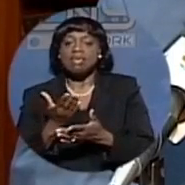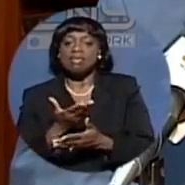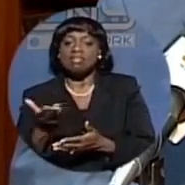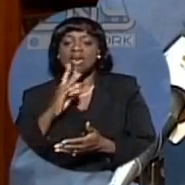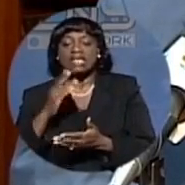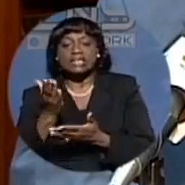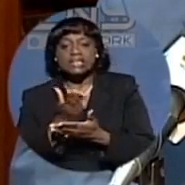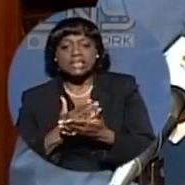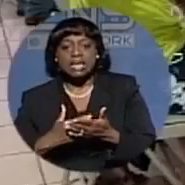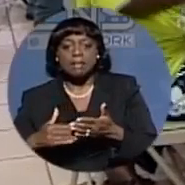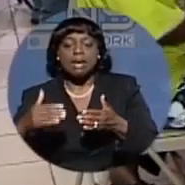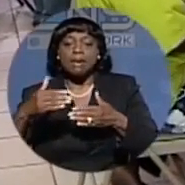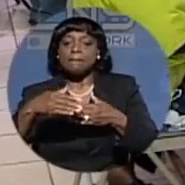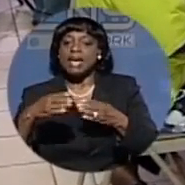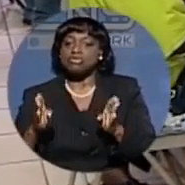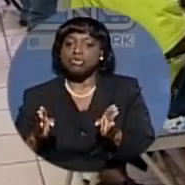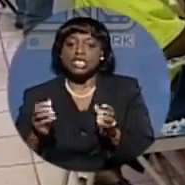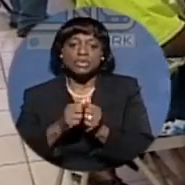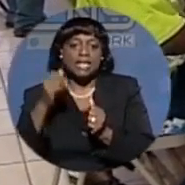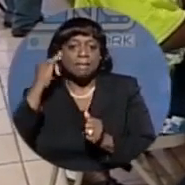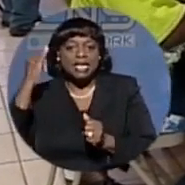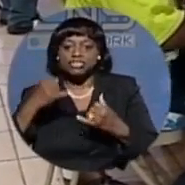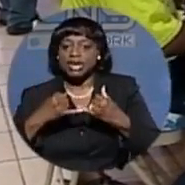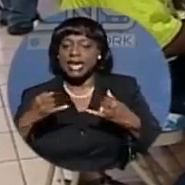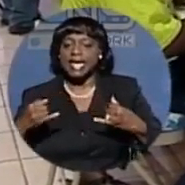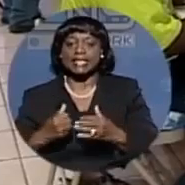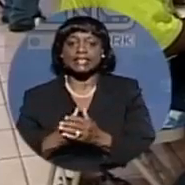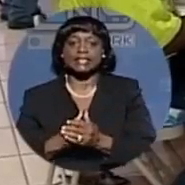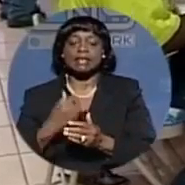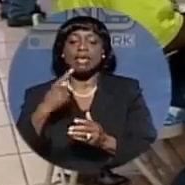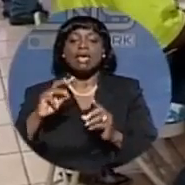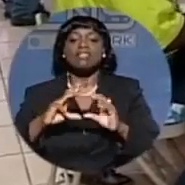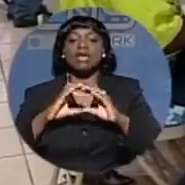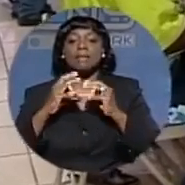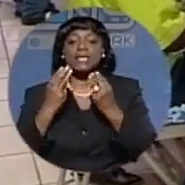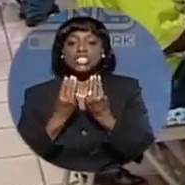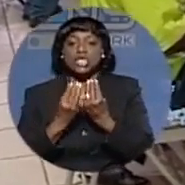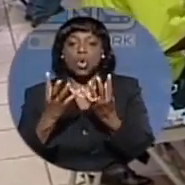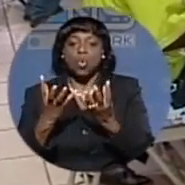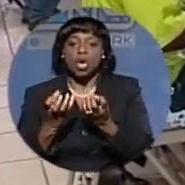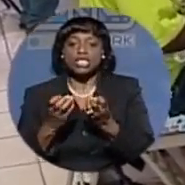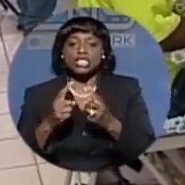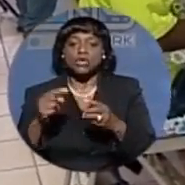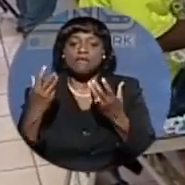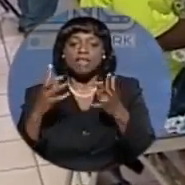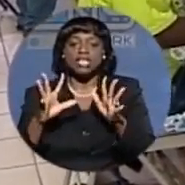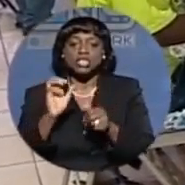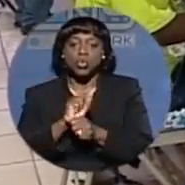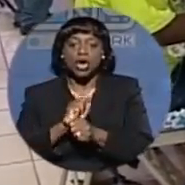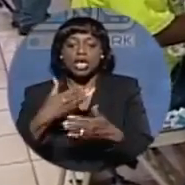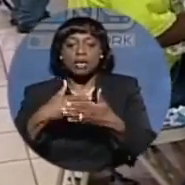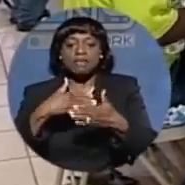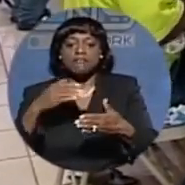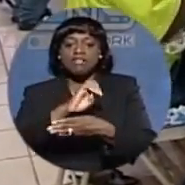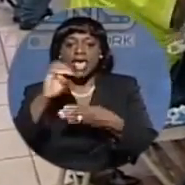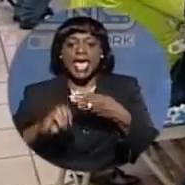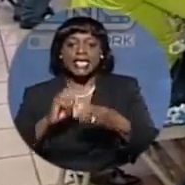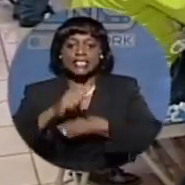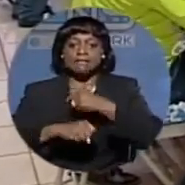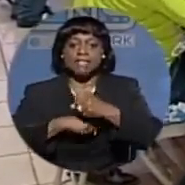some boundaries that had imaginary lines. The Commission is pushing to complete its work before year's end, and this is what the